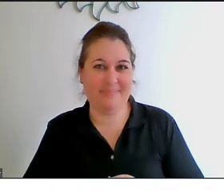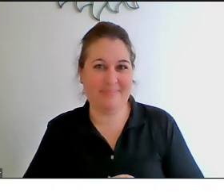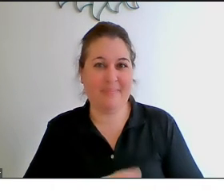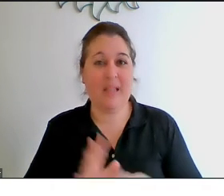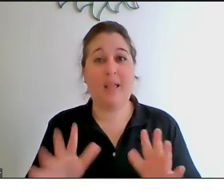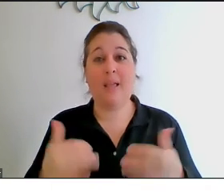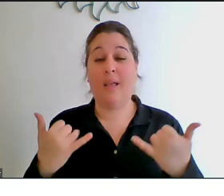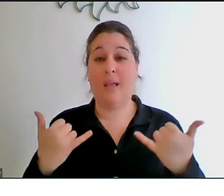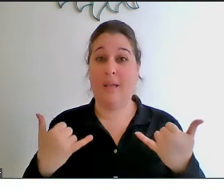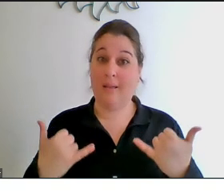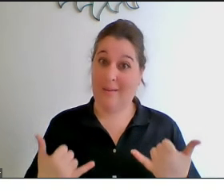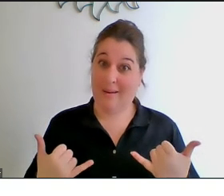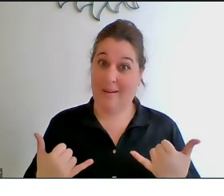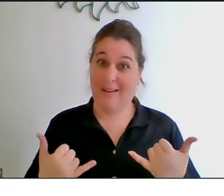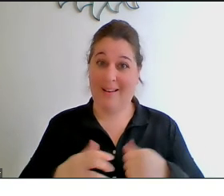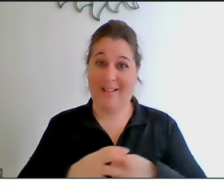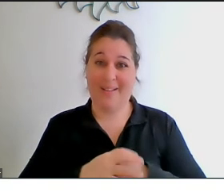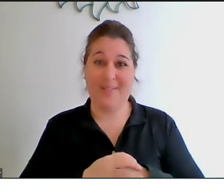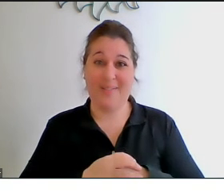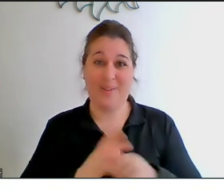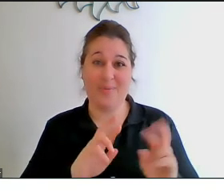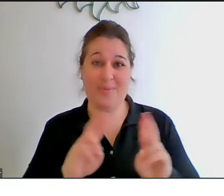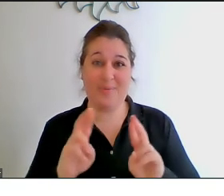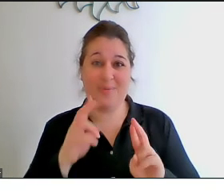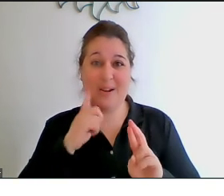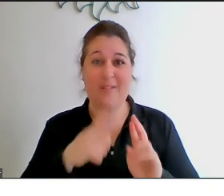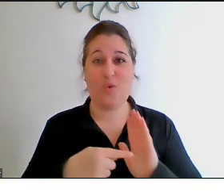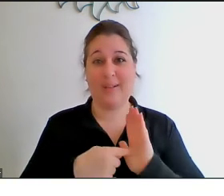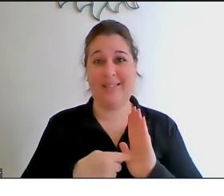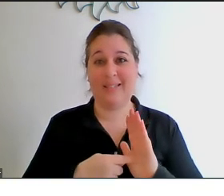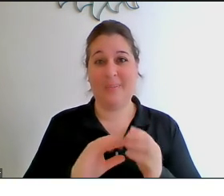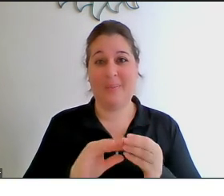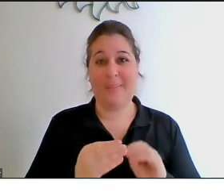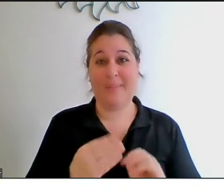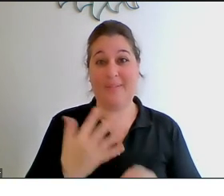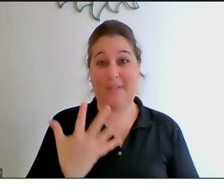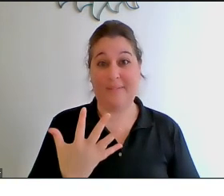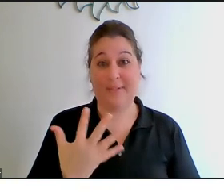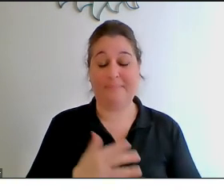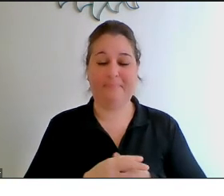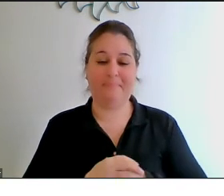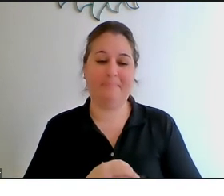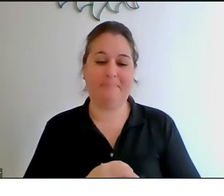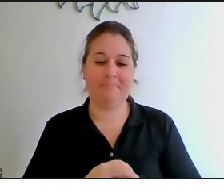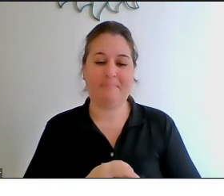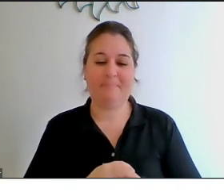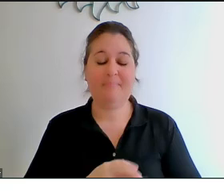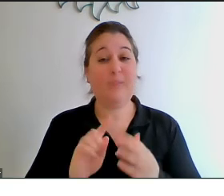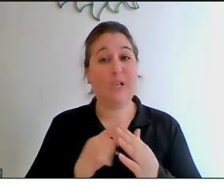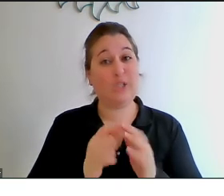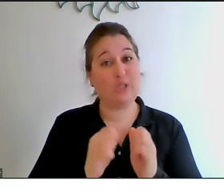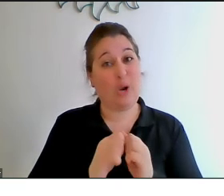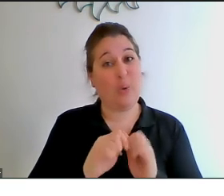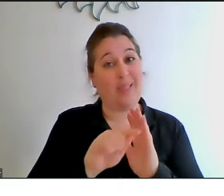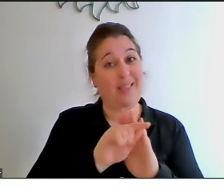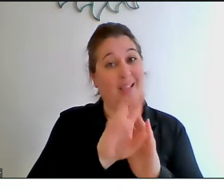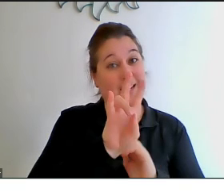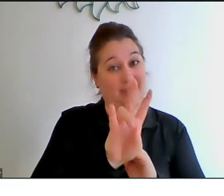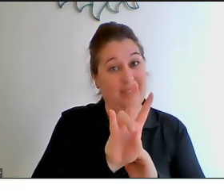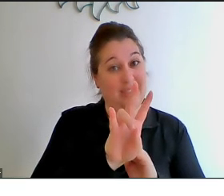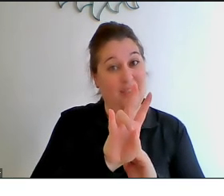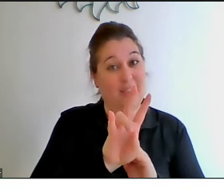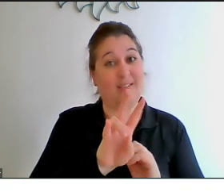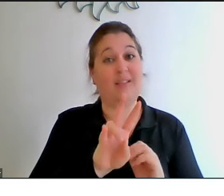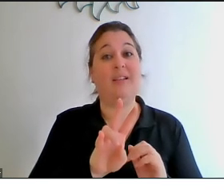All right, let's look at example 5. So this makes 7 negatives. 1, 2, 3,